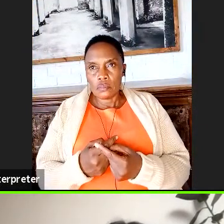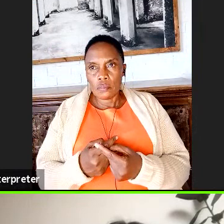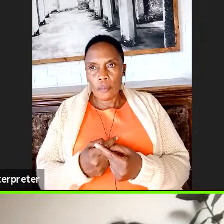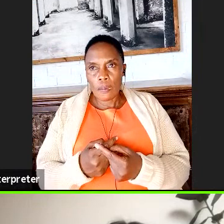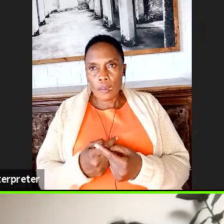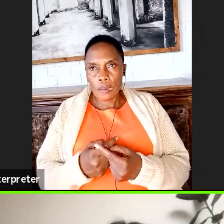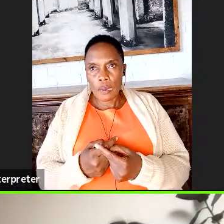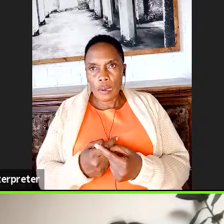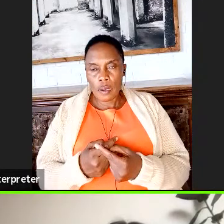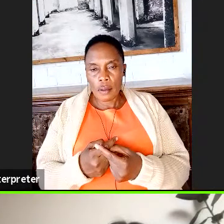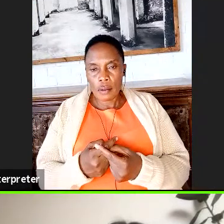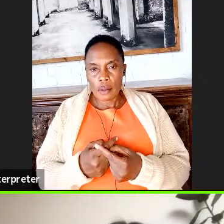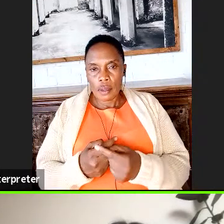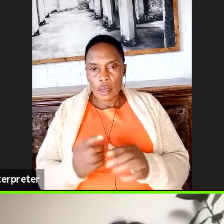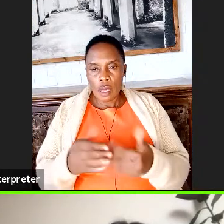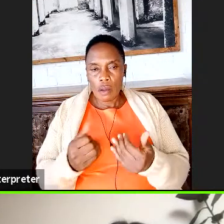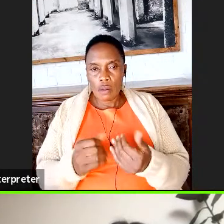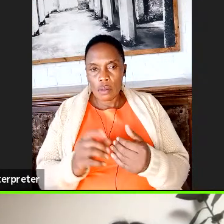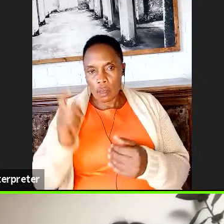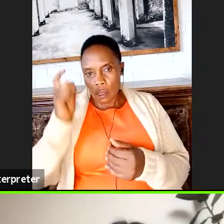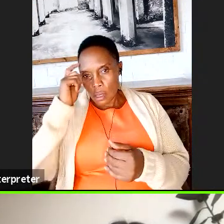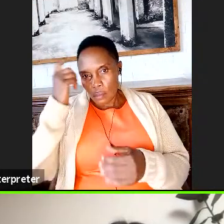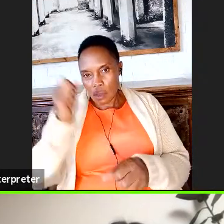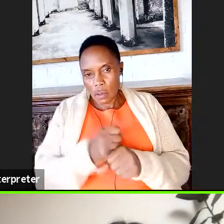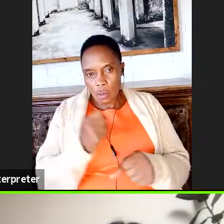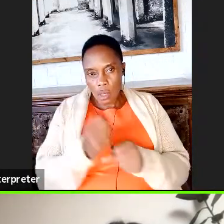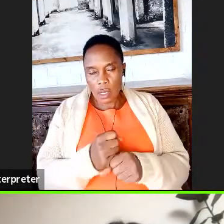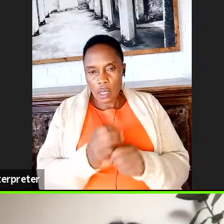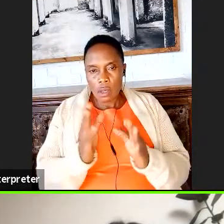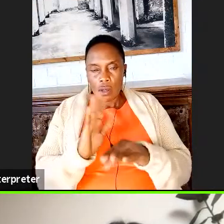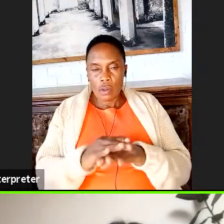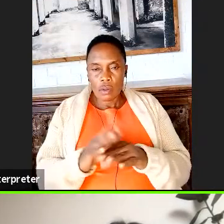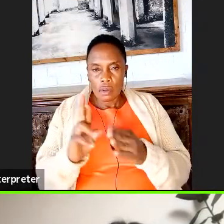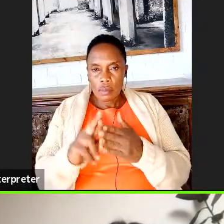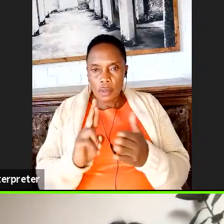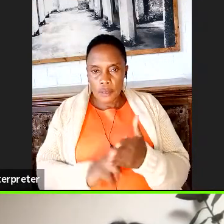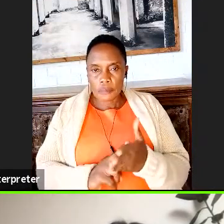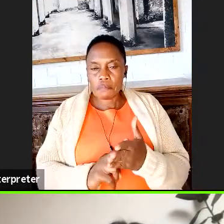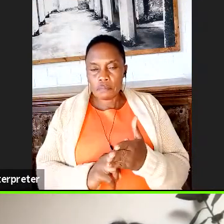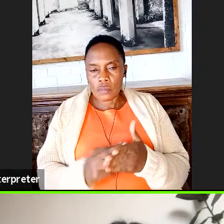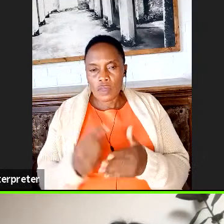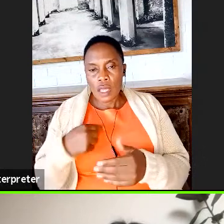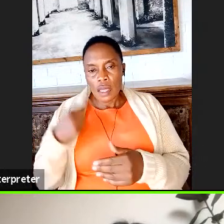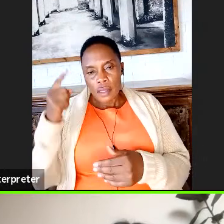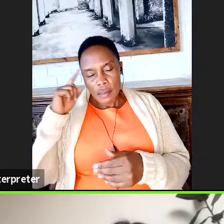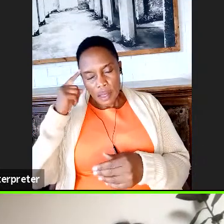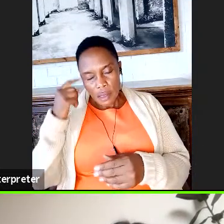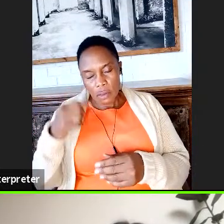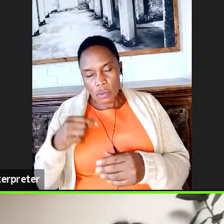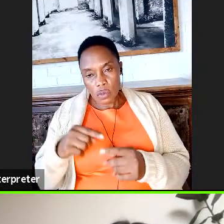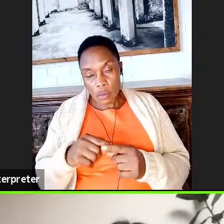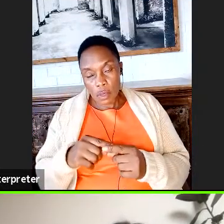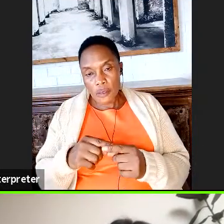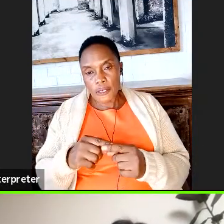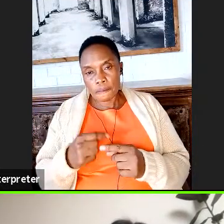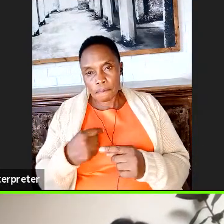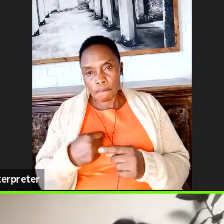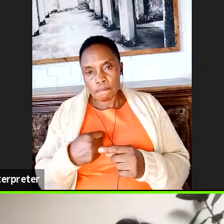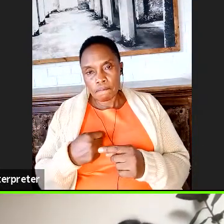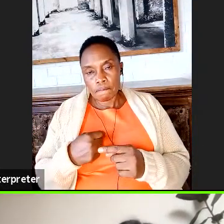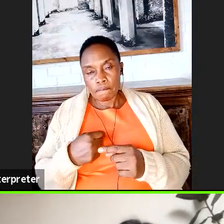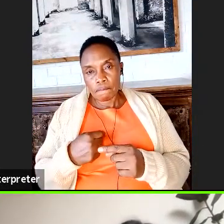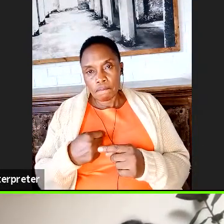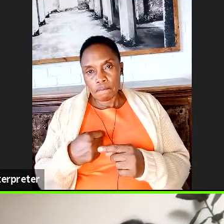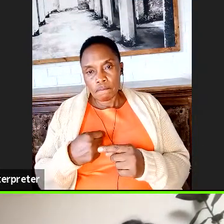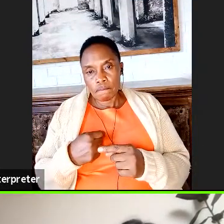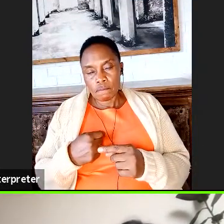actually responding to the recommendations and reports. And I think something interesting you mentioned is that states also